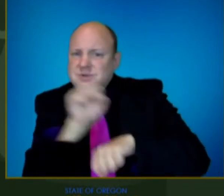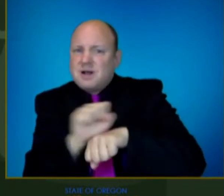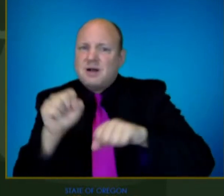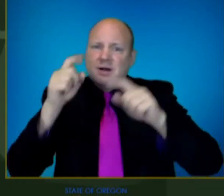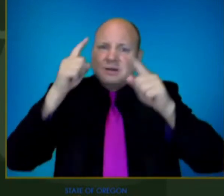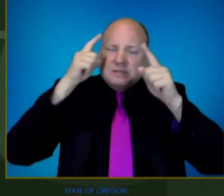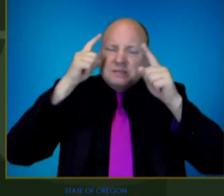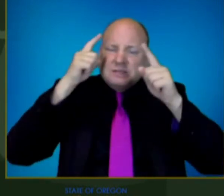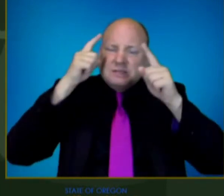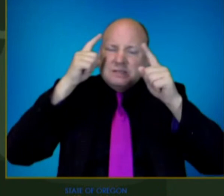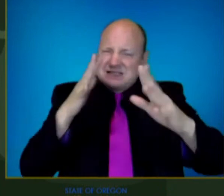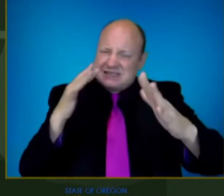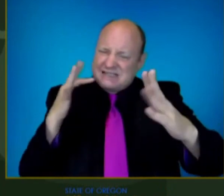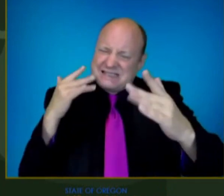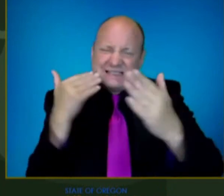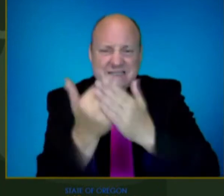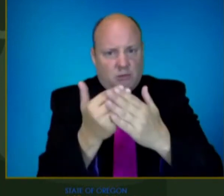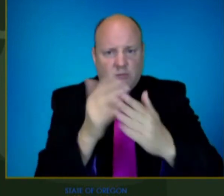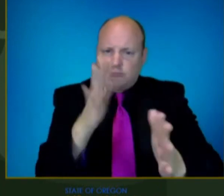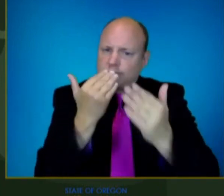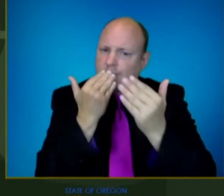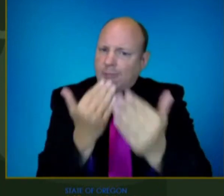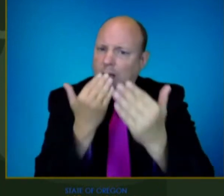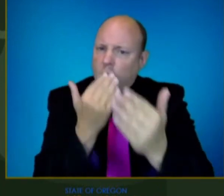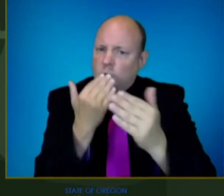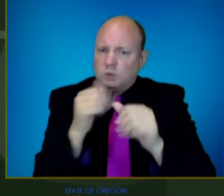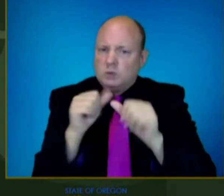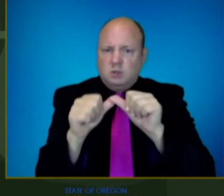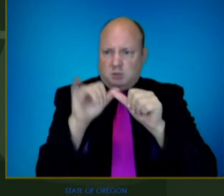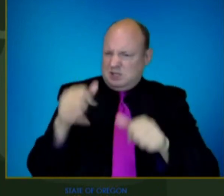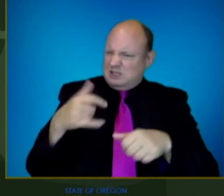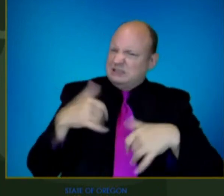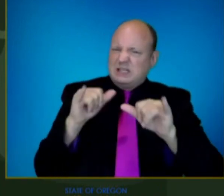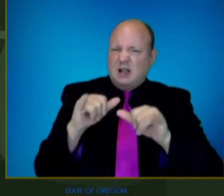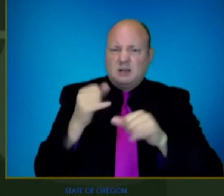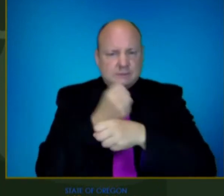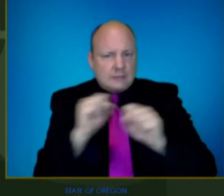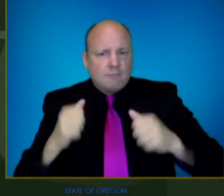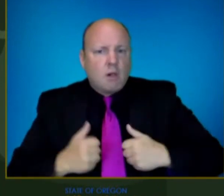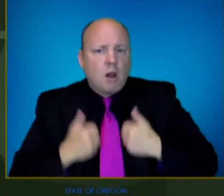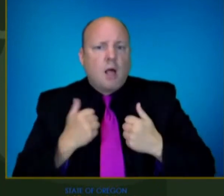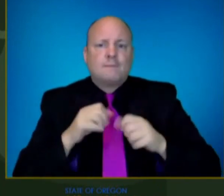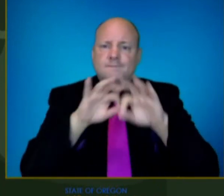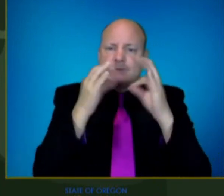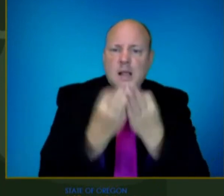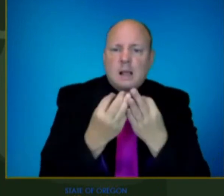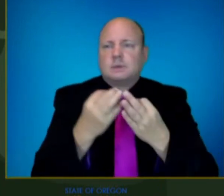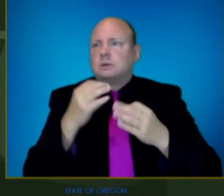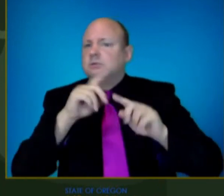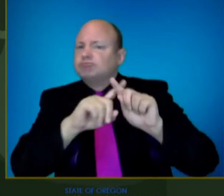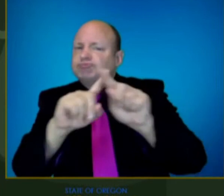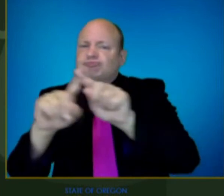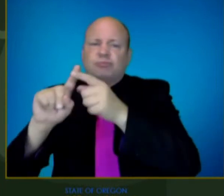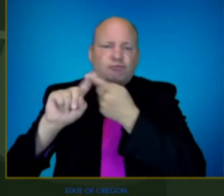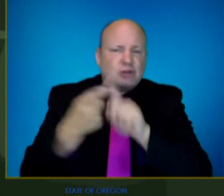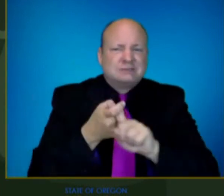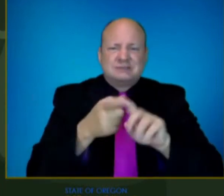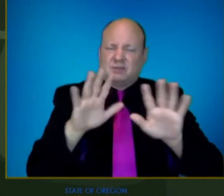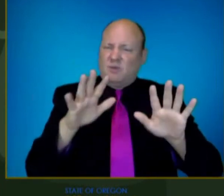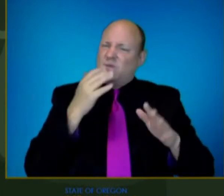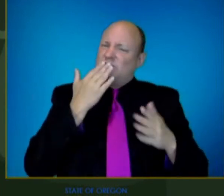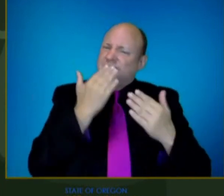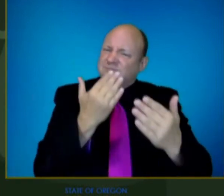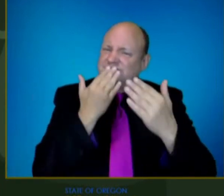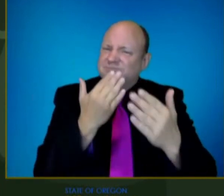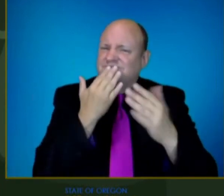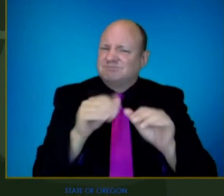of your loved ones, your friends, your colleagues, and your neighbors. Now we have reached yet another crossroads. Our actions over the next several weeks